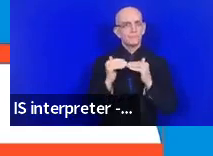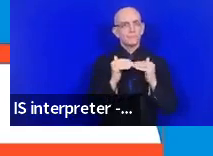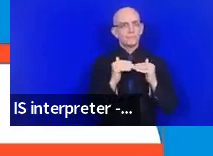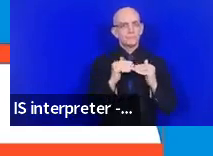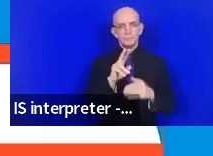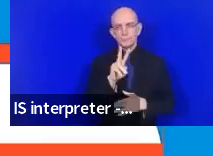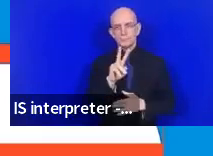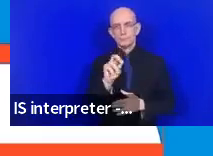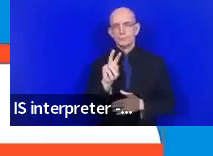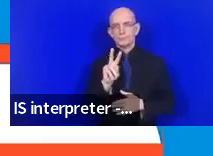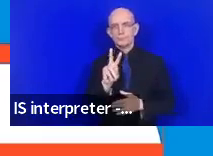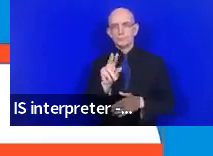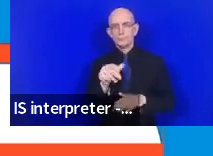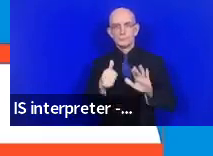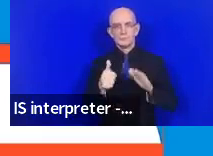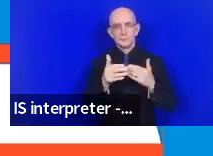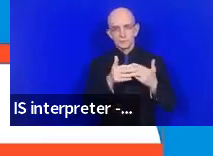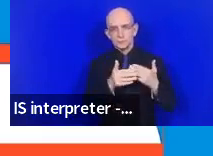through 2026.